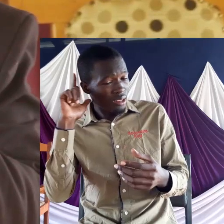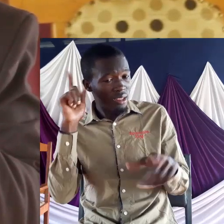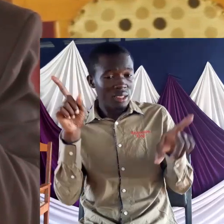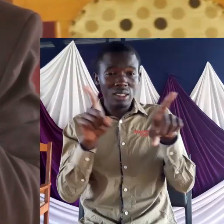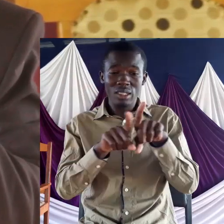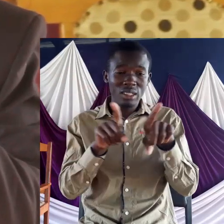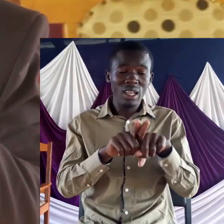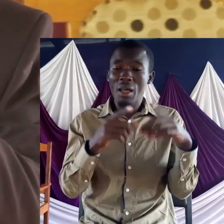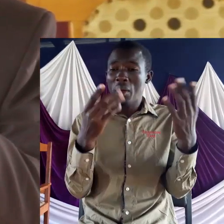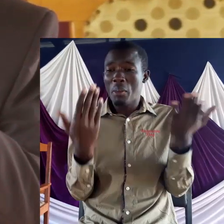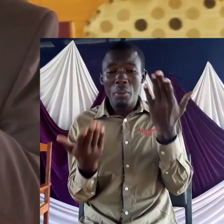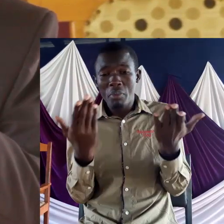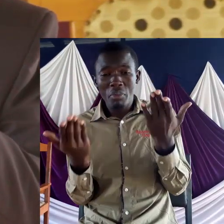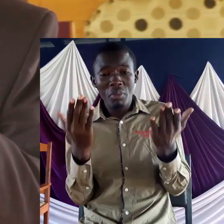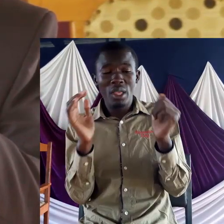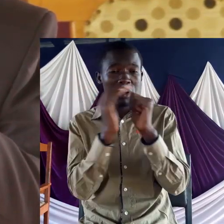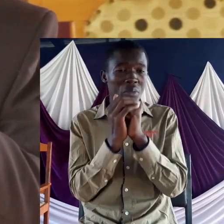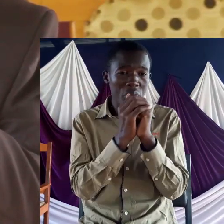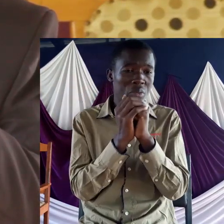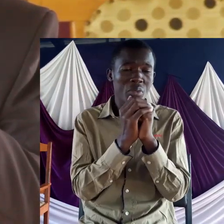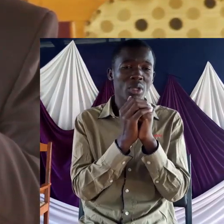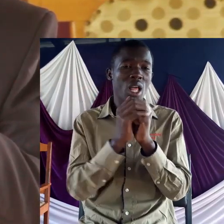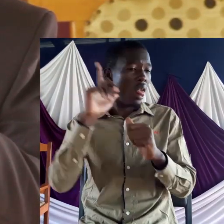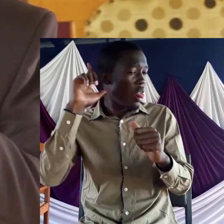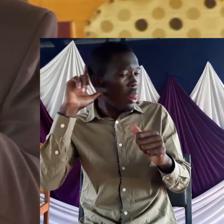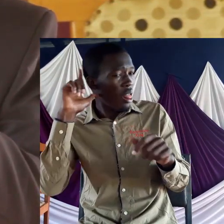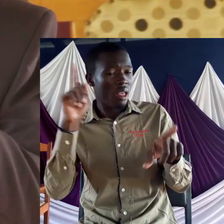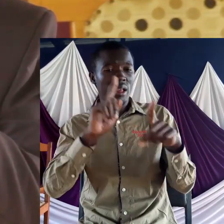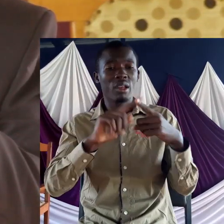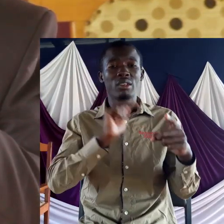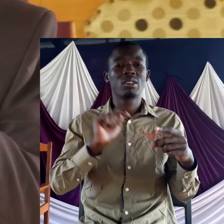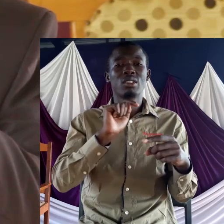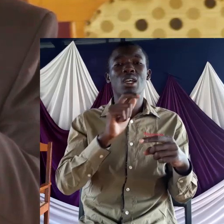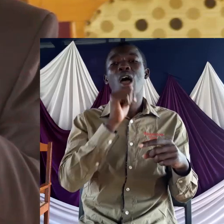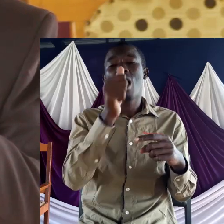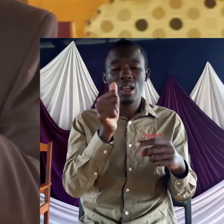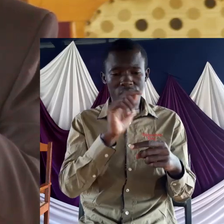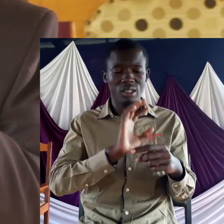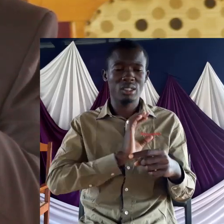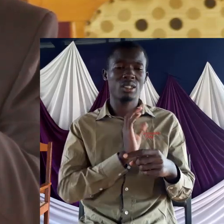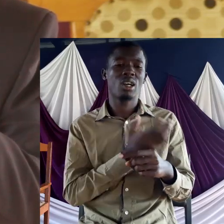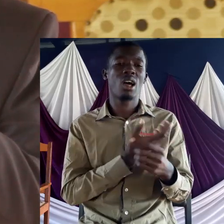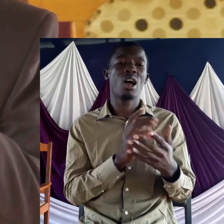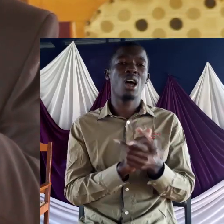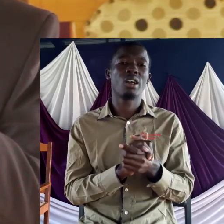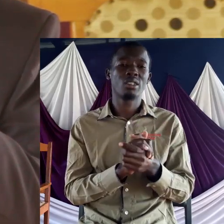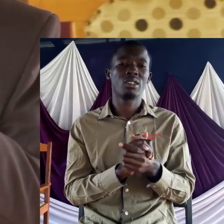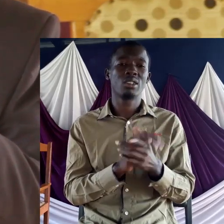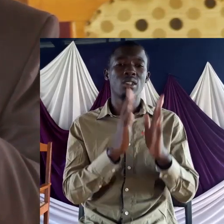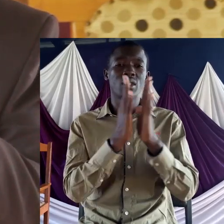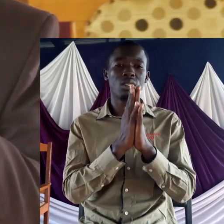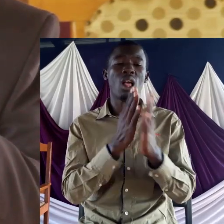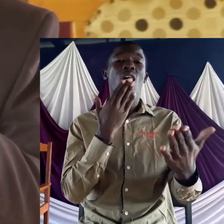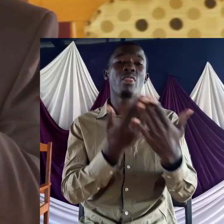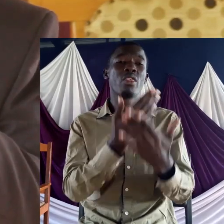children, wherever they are worshiping you, listen to us and answer us as according to your will. Thank you, dear Lord, for all that you've